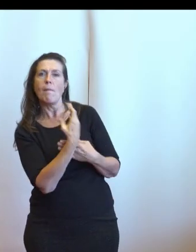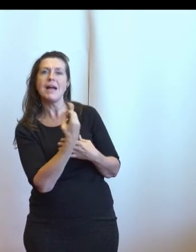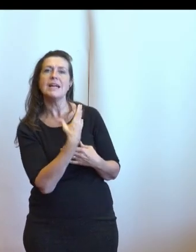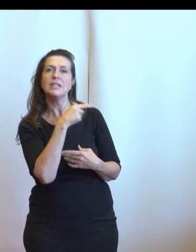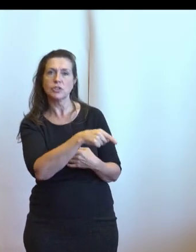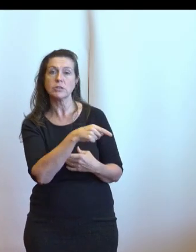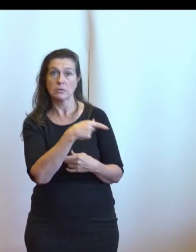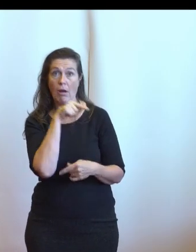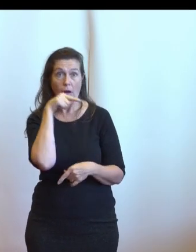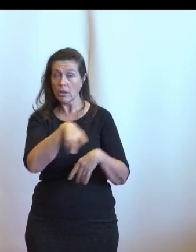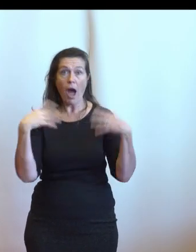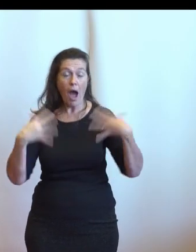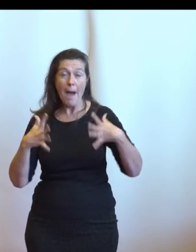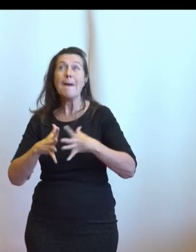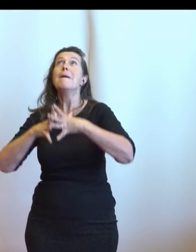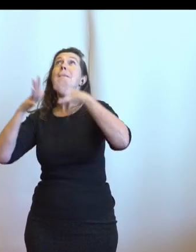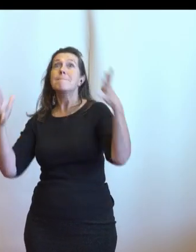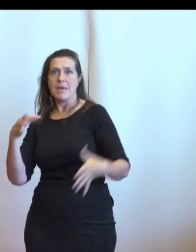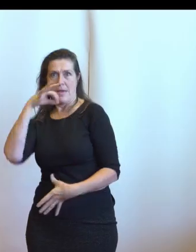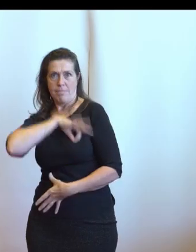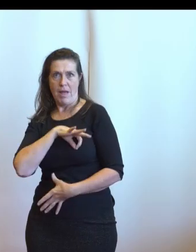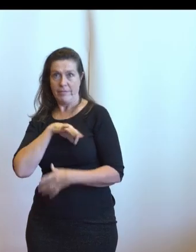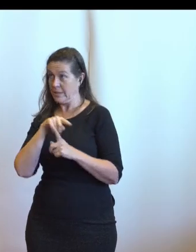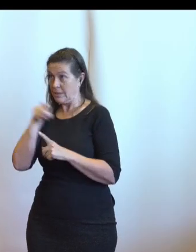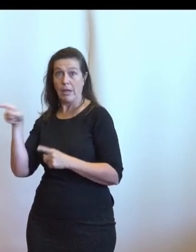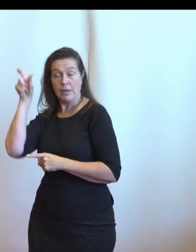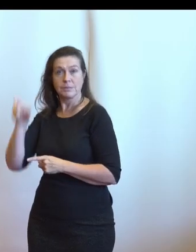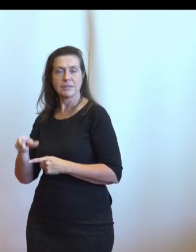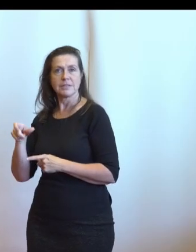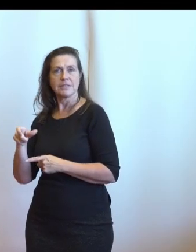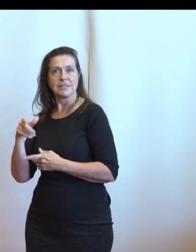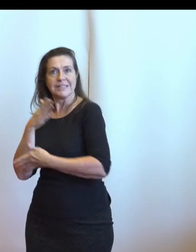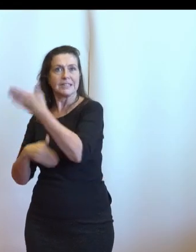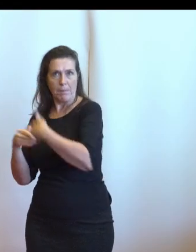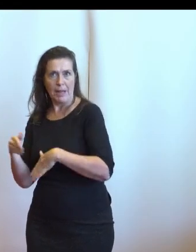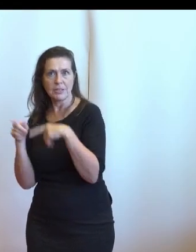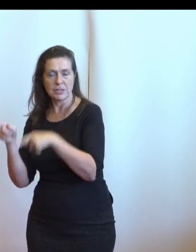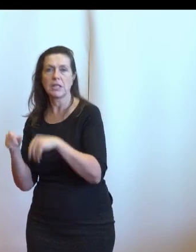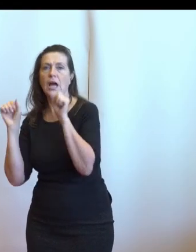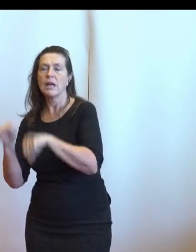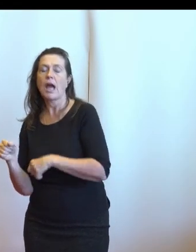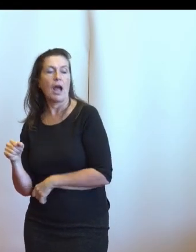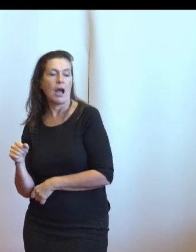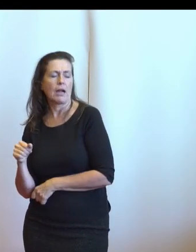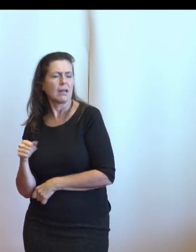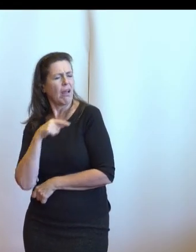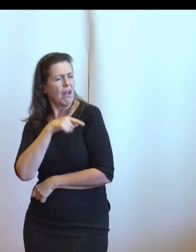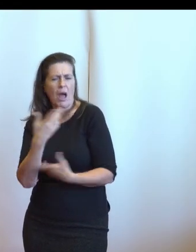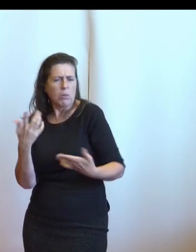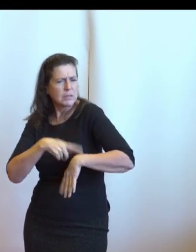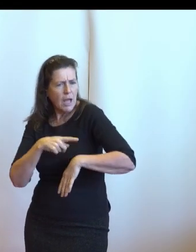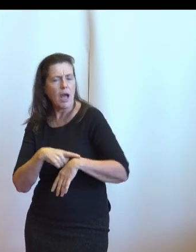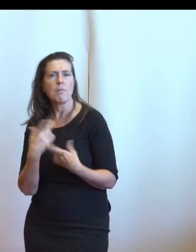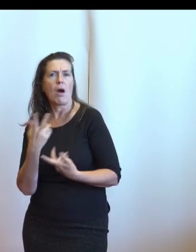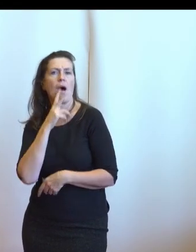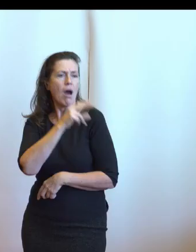people with disabilities, and a lot of companies, Barclays amongst them, are trying to